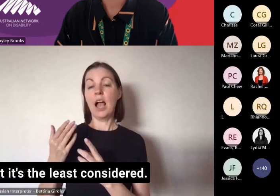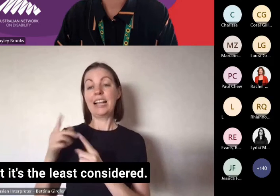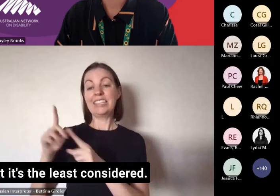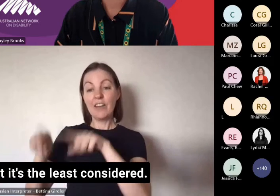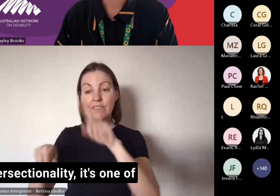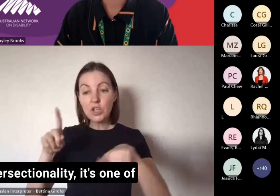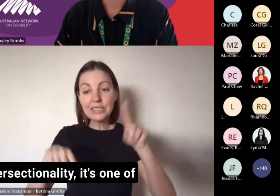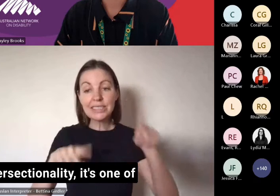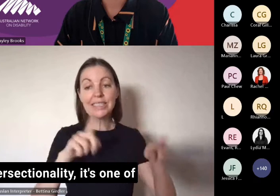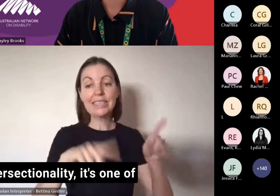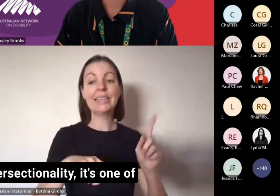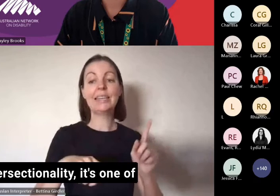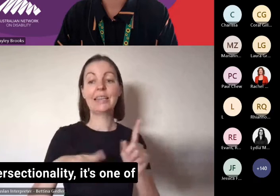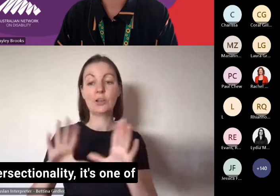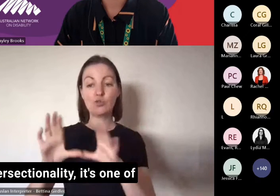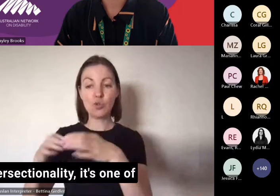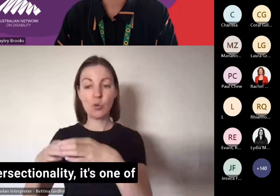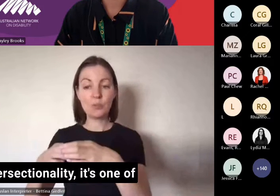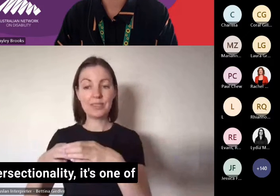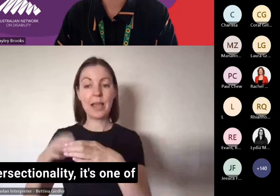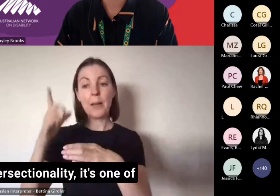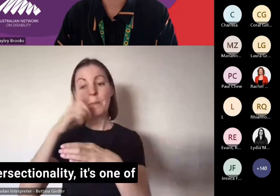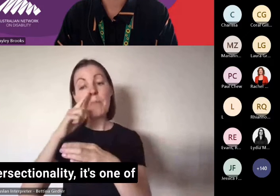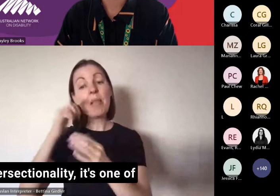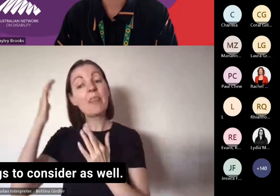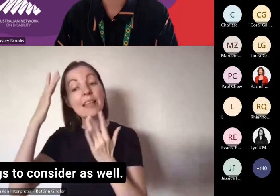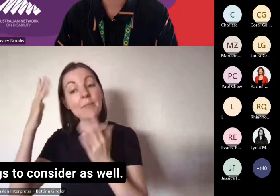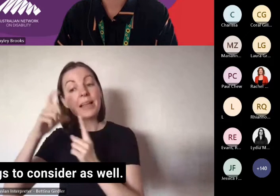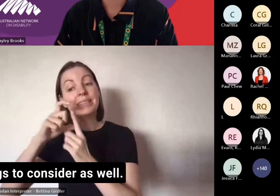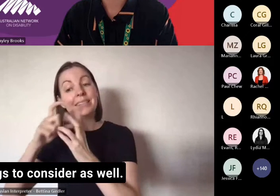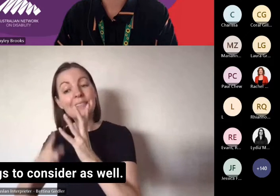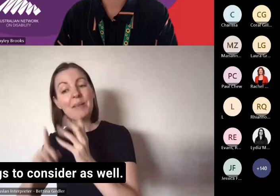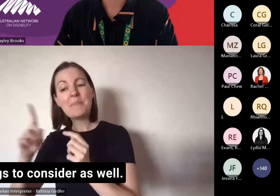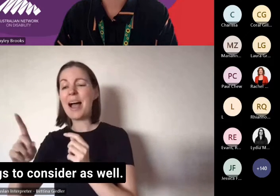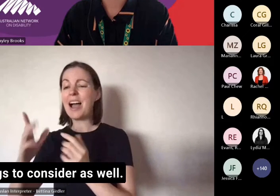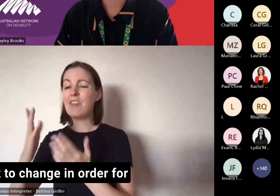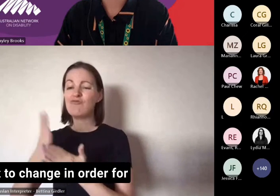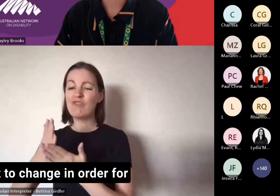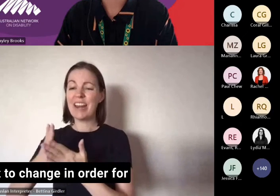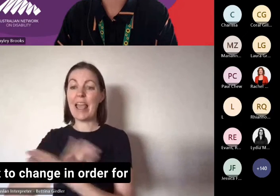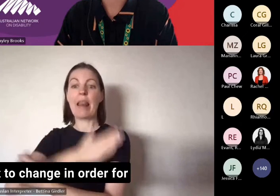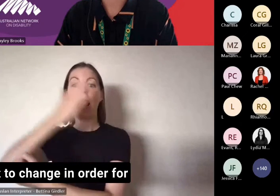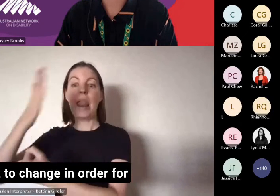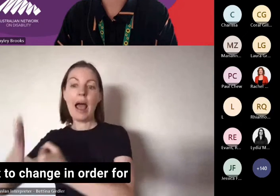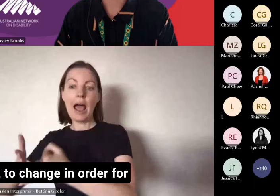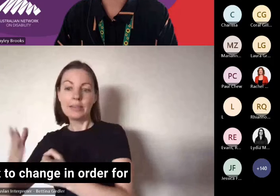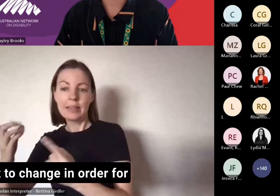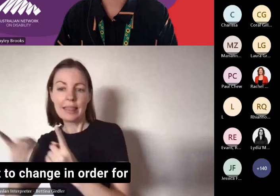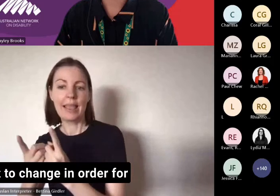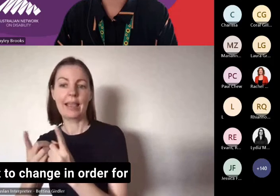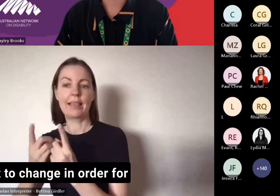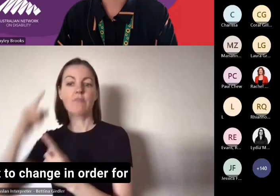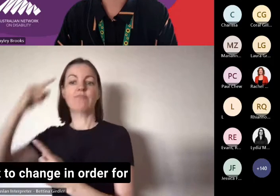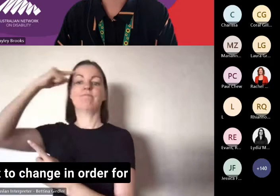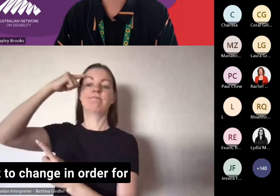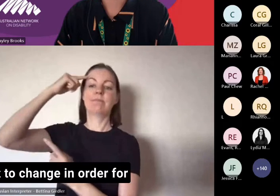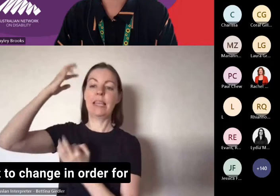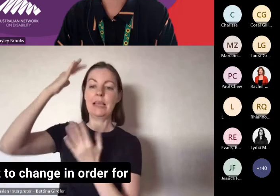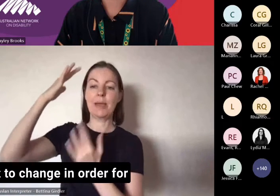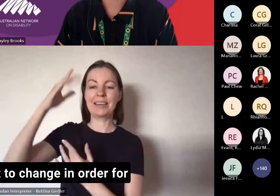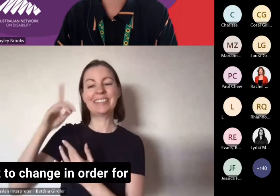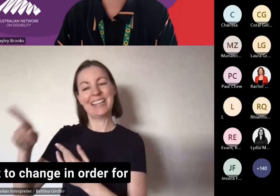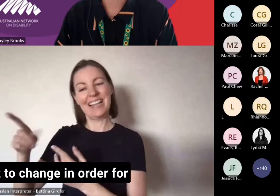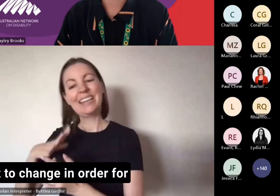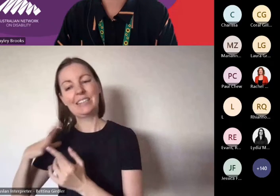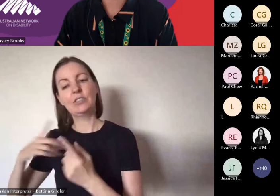least considered in terms of intersectionality. It's one of the last things to consider as well, and that's got to change in